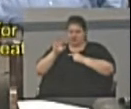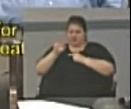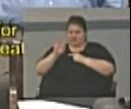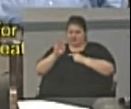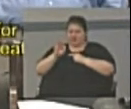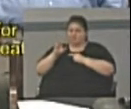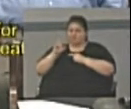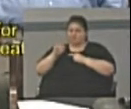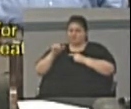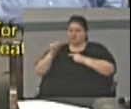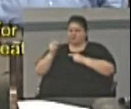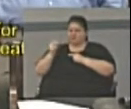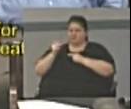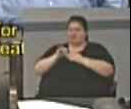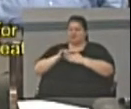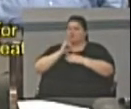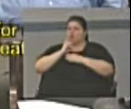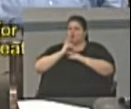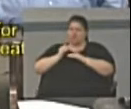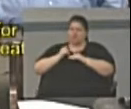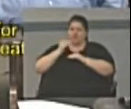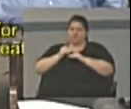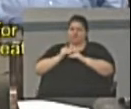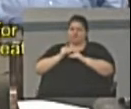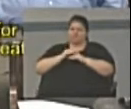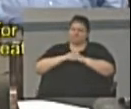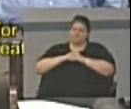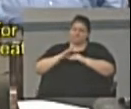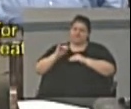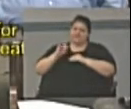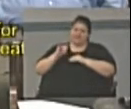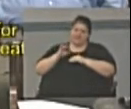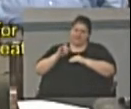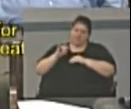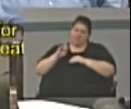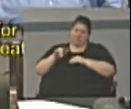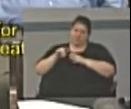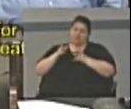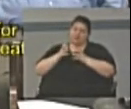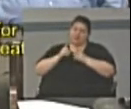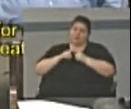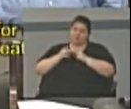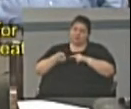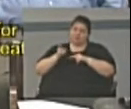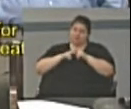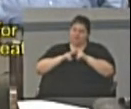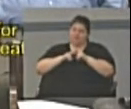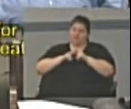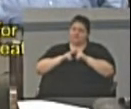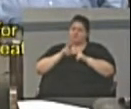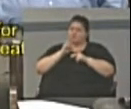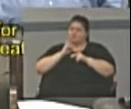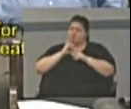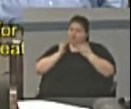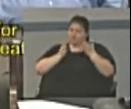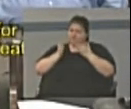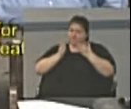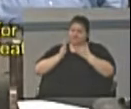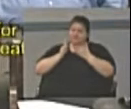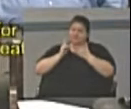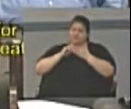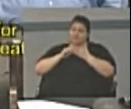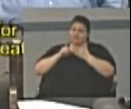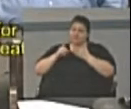Water Upgrade Maintenance Facility Revised. The City of Laurel would like to upgrade the water service to the Parks and Recreation Maintenance